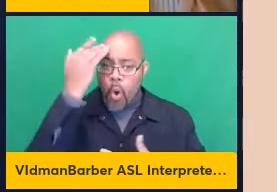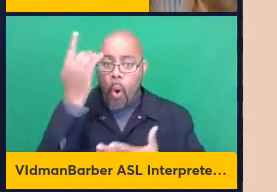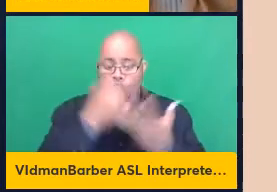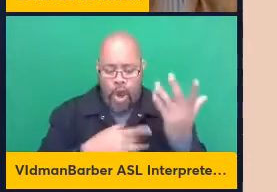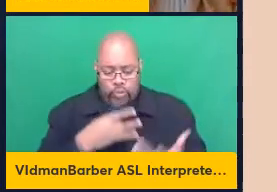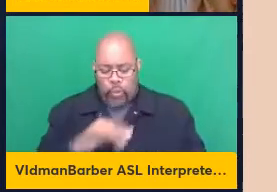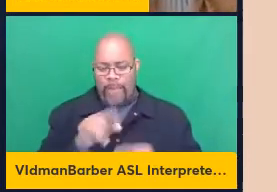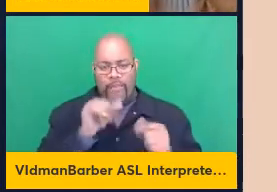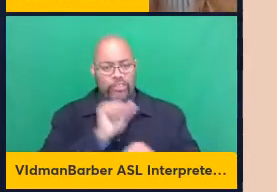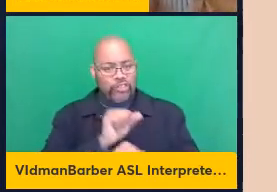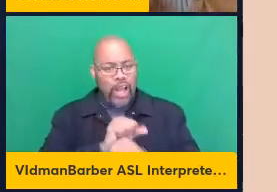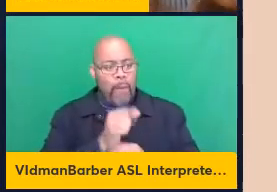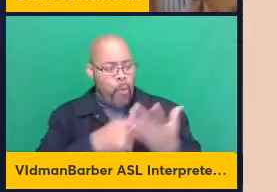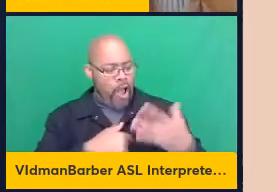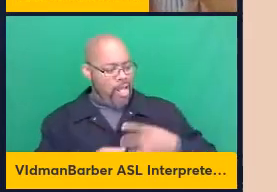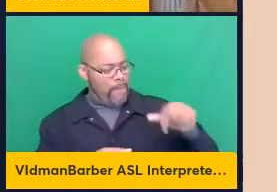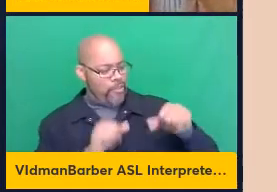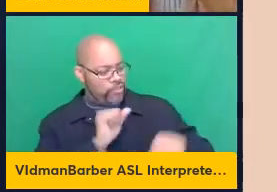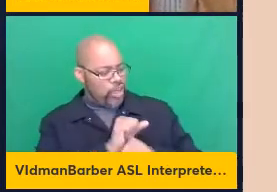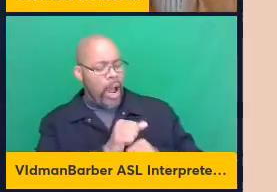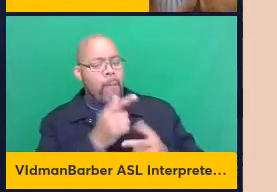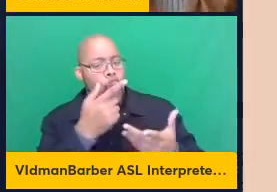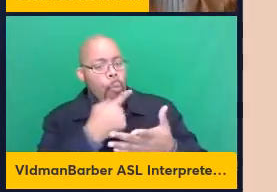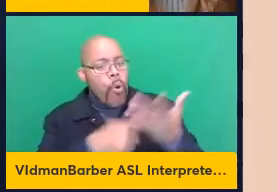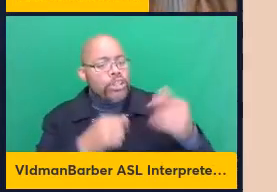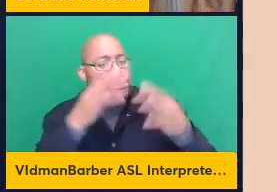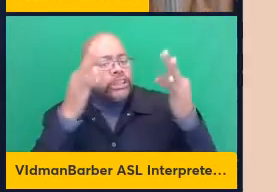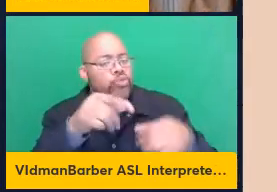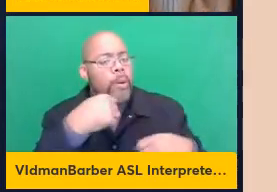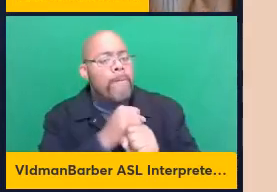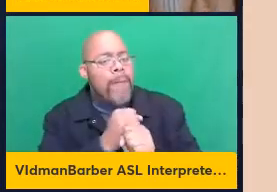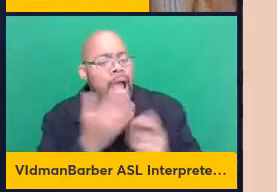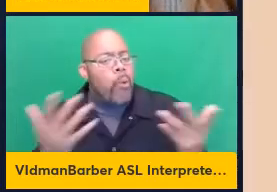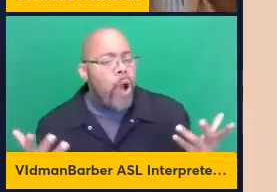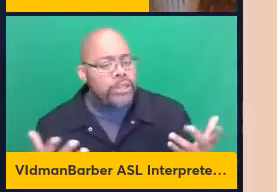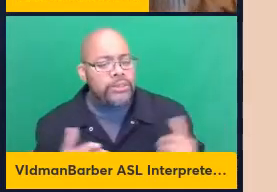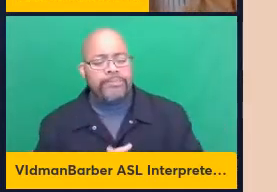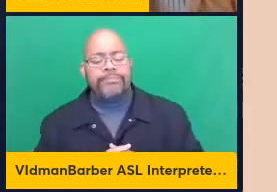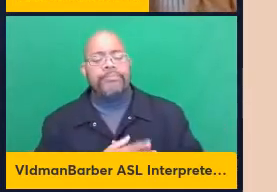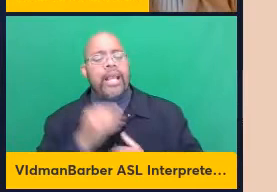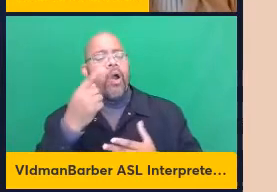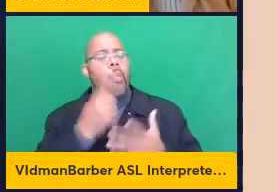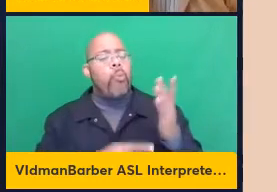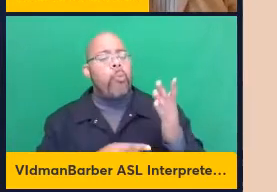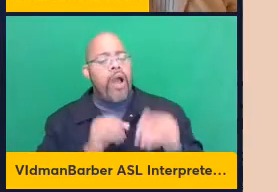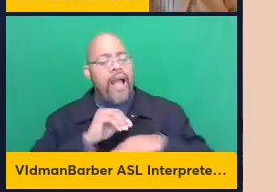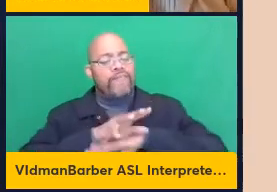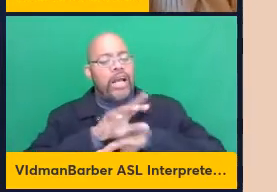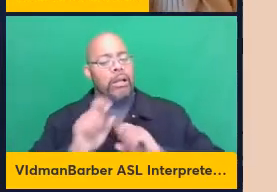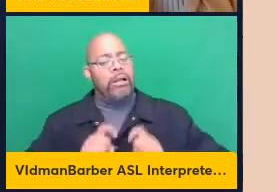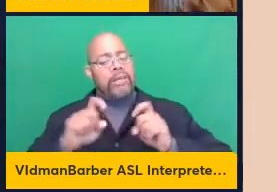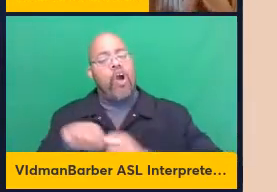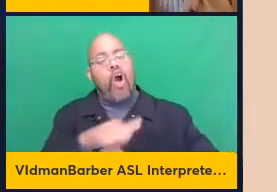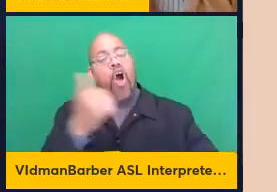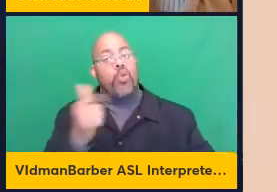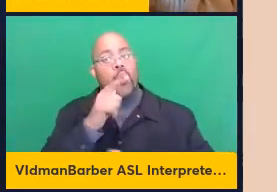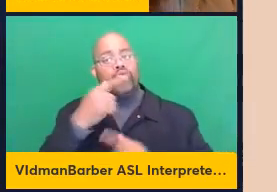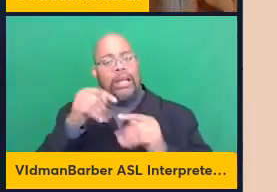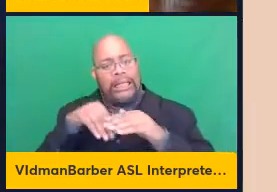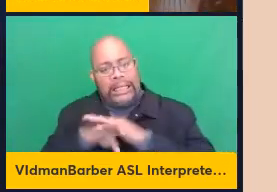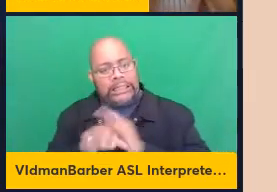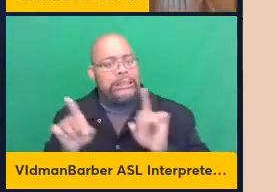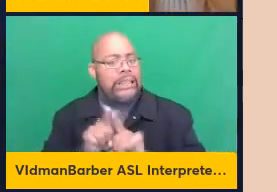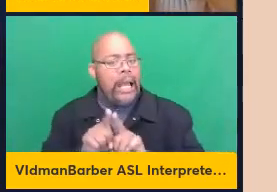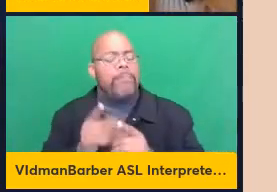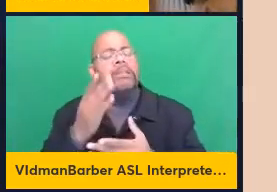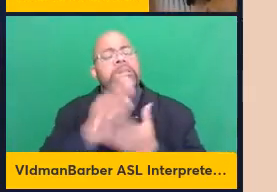like about this job, and what do you like? What kind of decisions you make? Do you make any decisions at all? And what kind of advice would you give to somebody breaking into this role? So these are